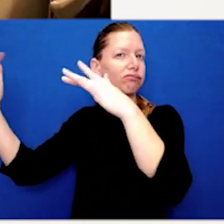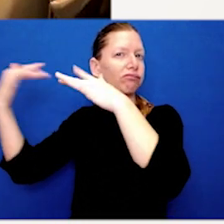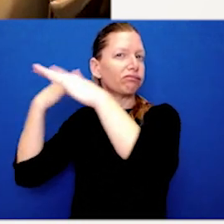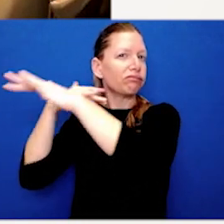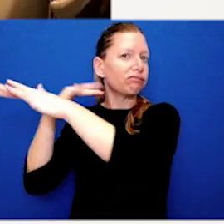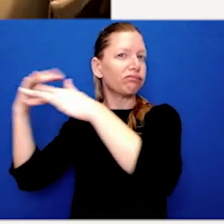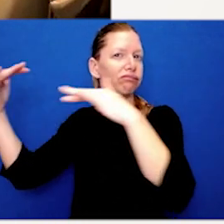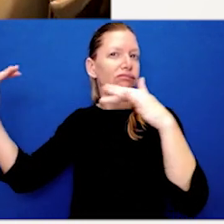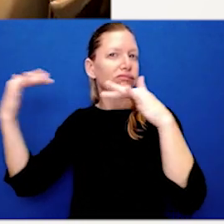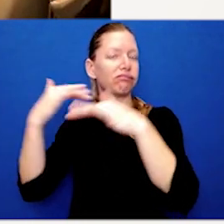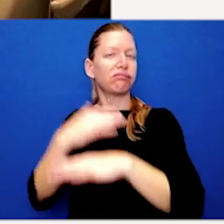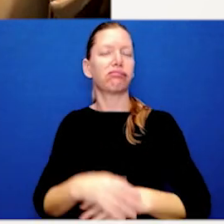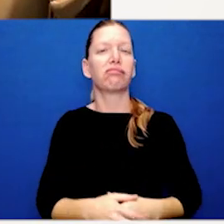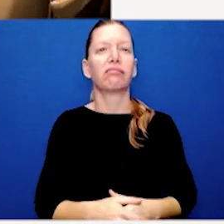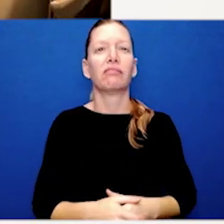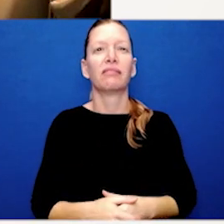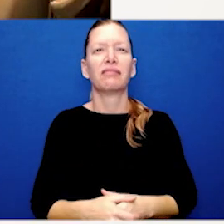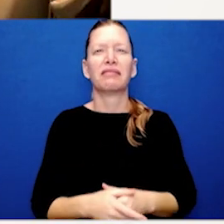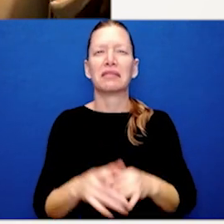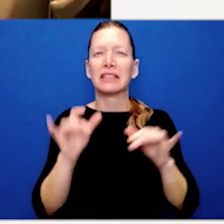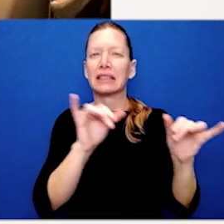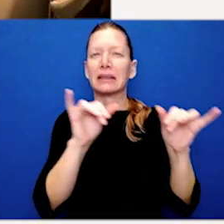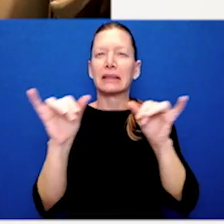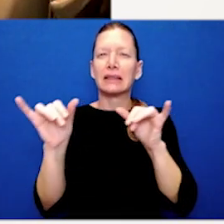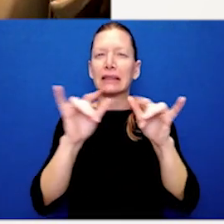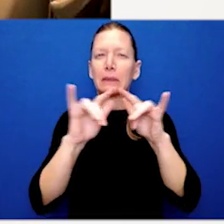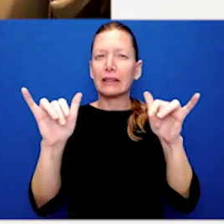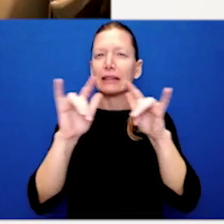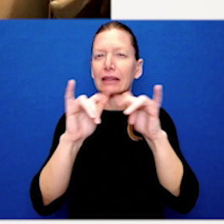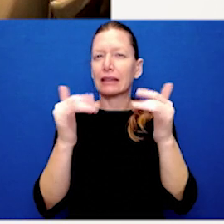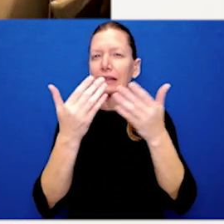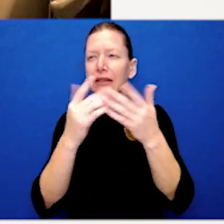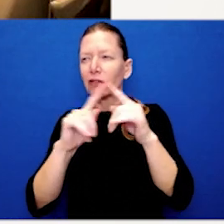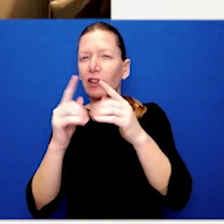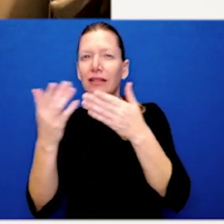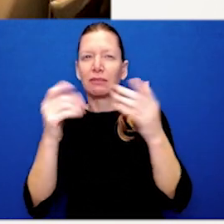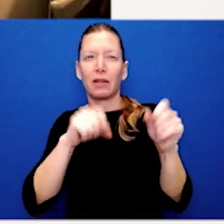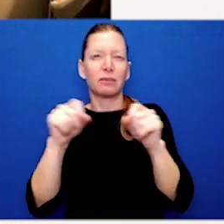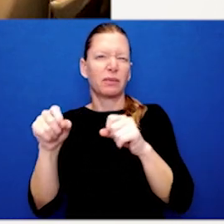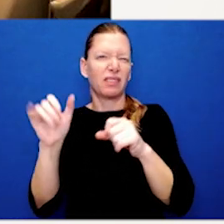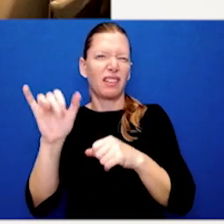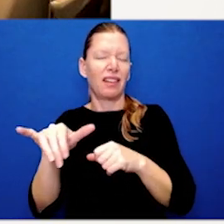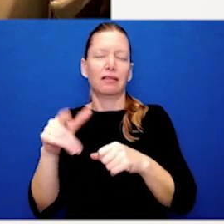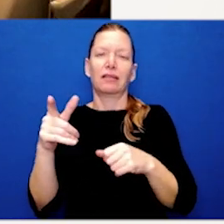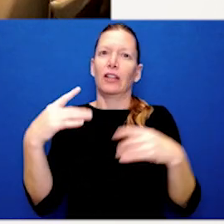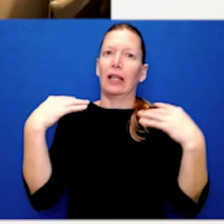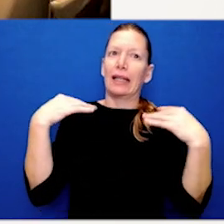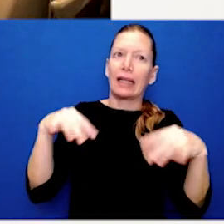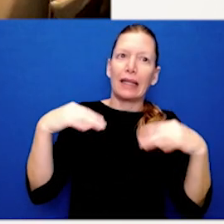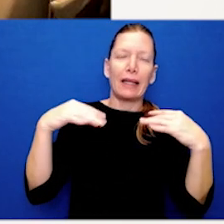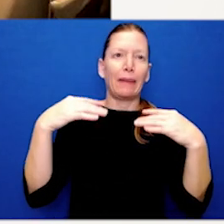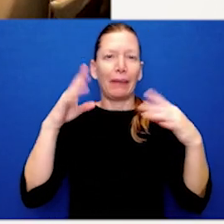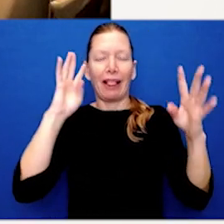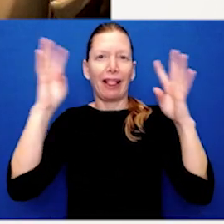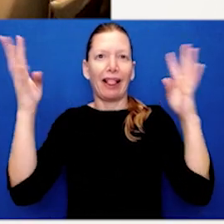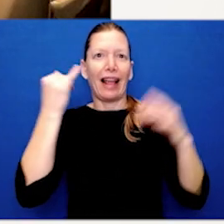opens its portals to people and that there are simultaneities that are possible in that. And that was a very